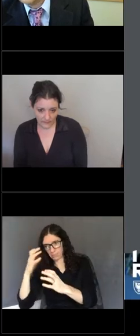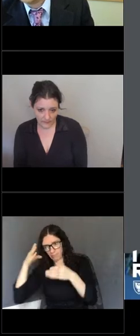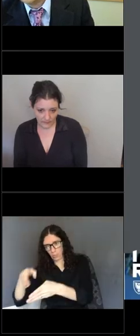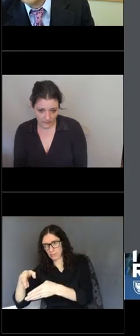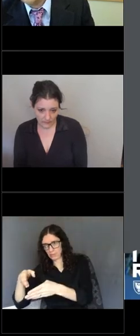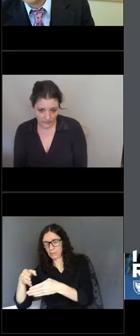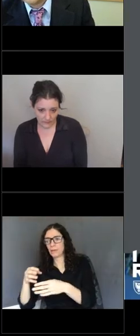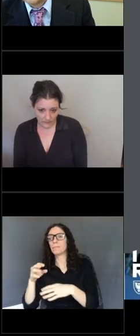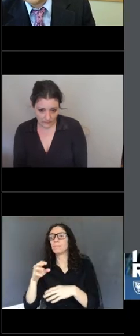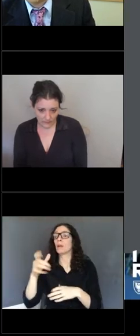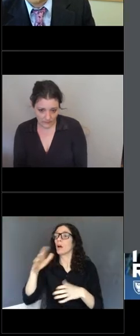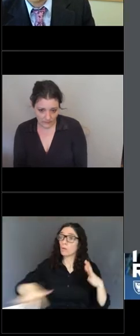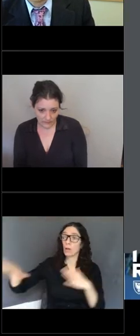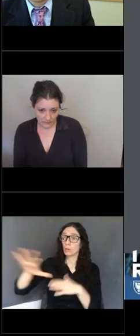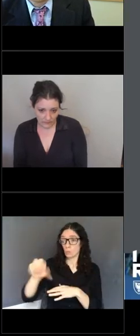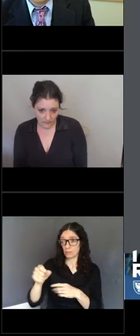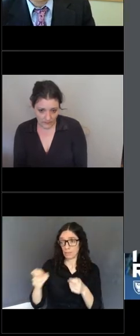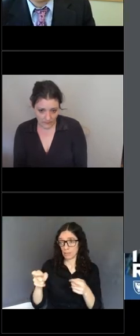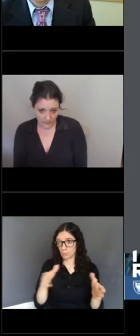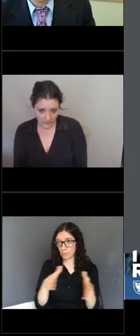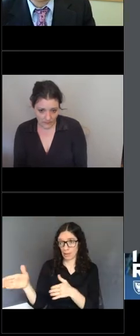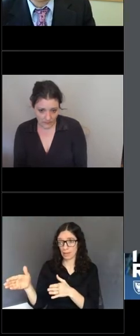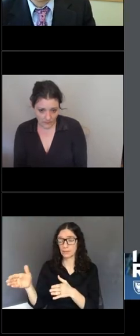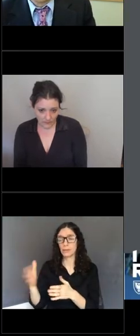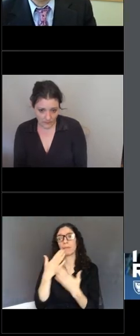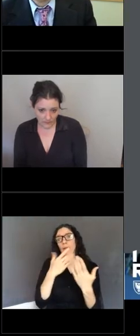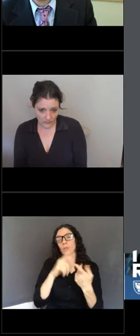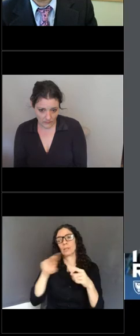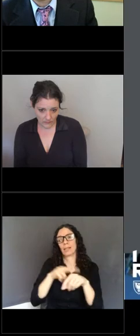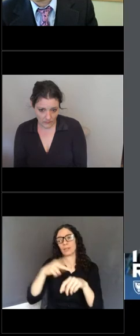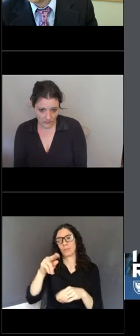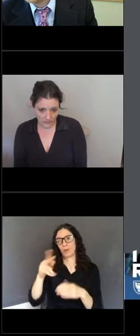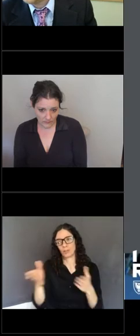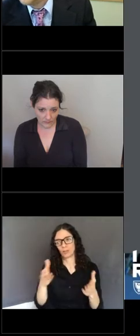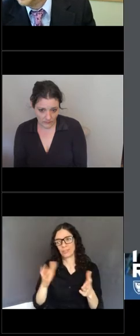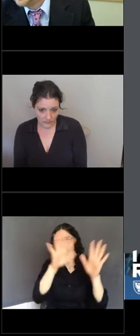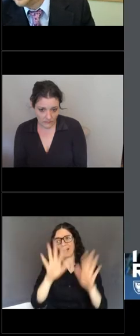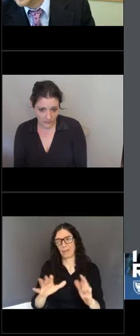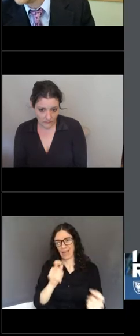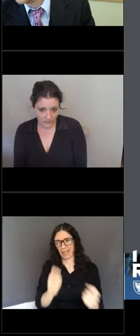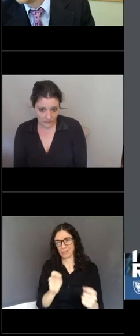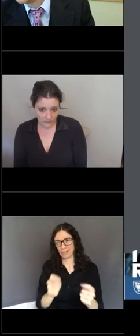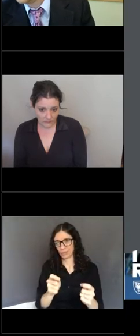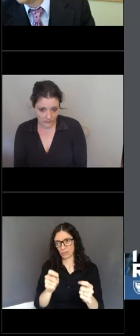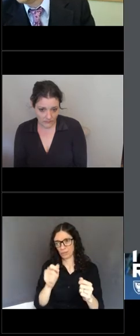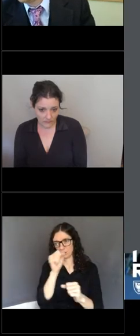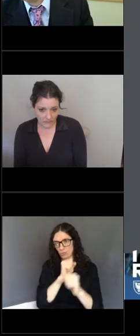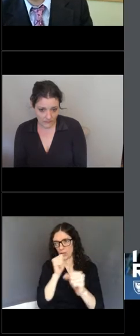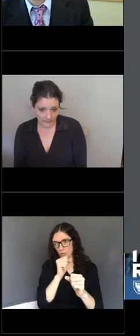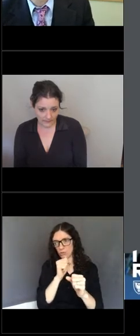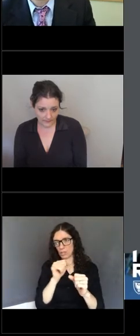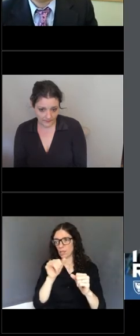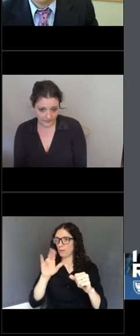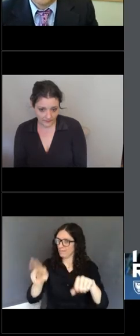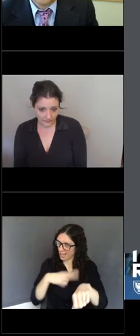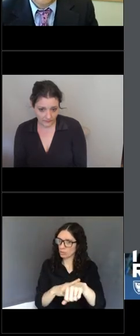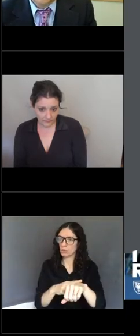US management plans, thanks to the National Park Service Climate Adaptation Strategy, a nationally